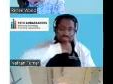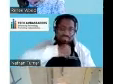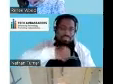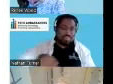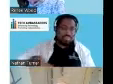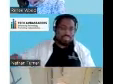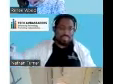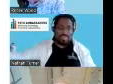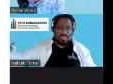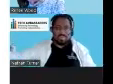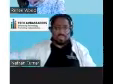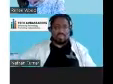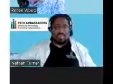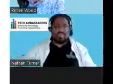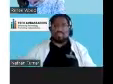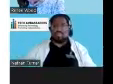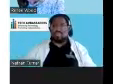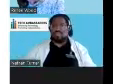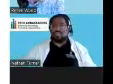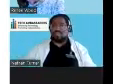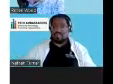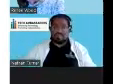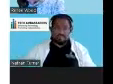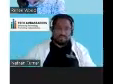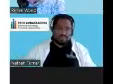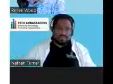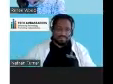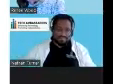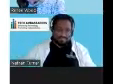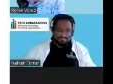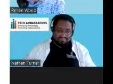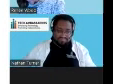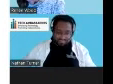All right, I'm going to go ahead and wrap that poll question up.